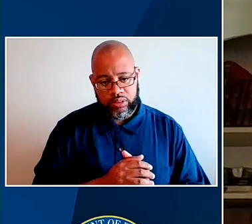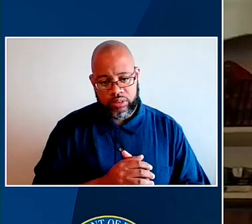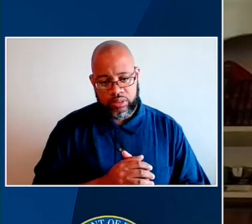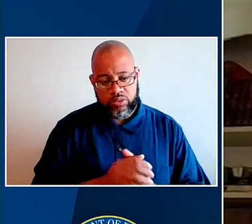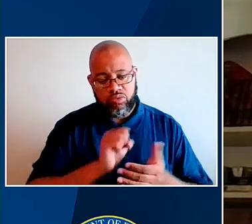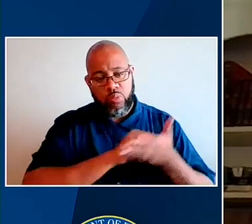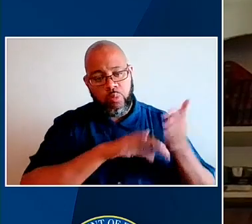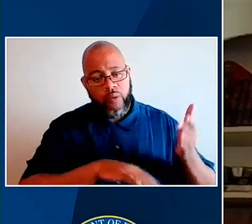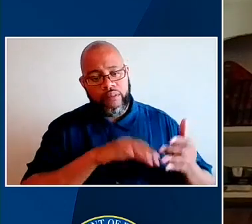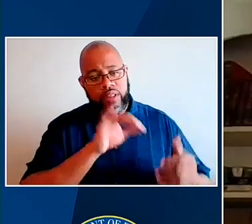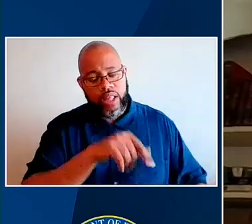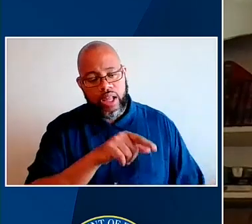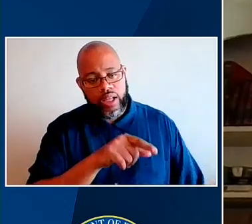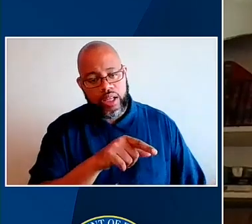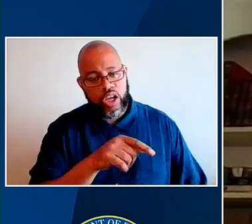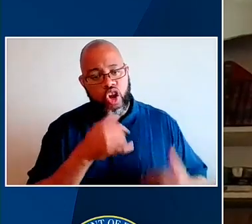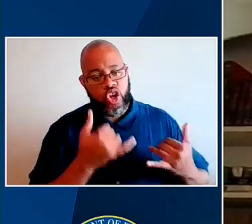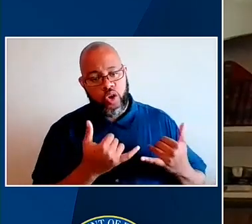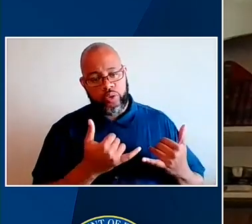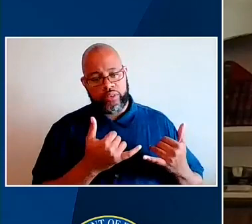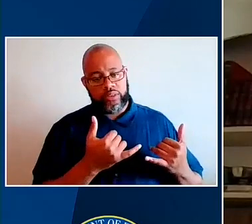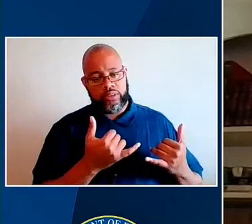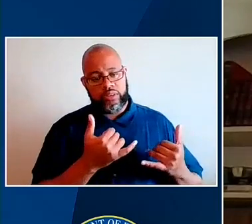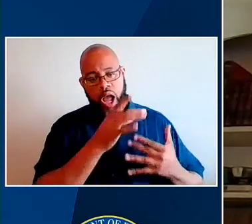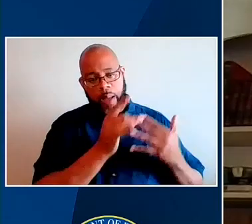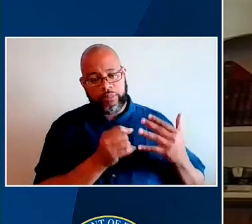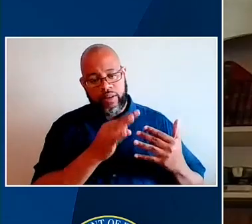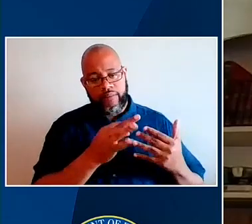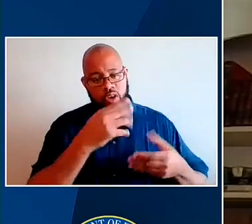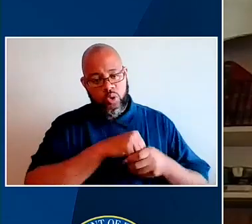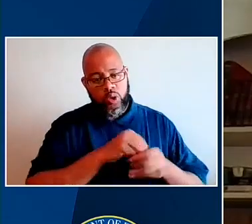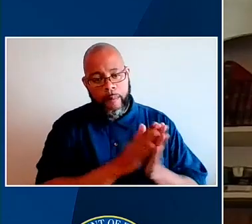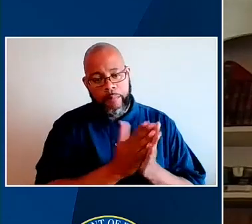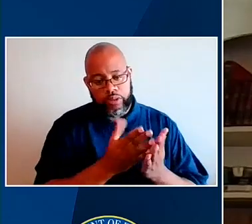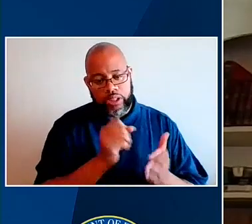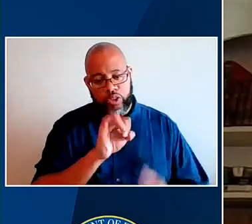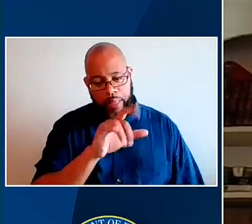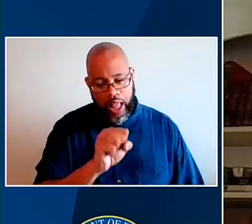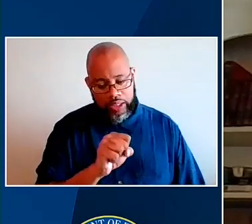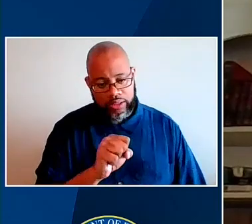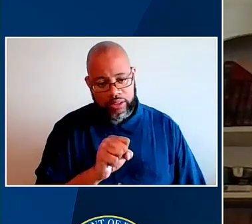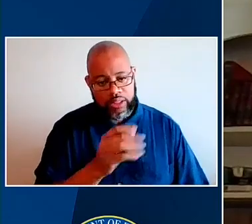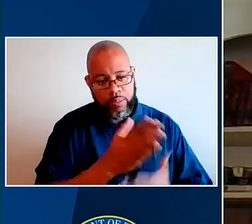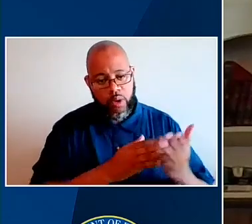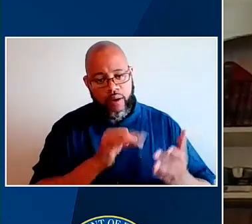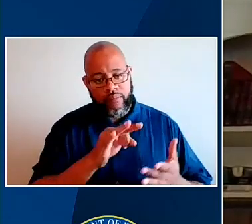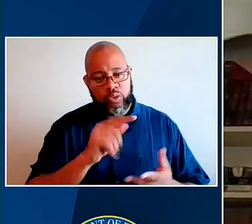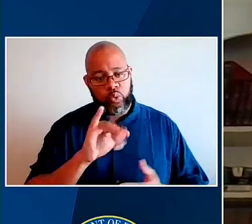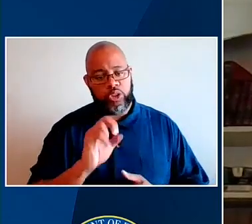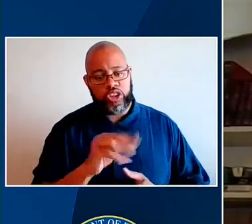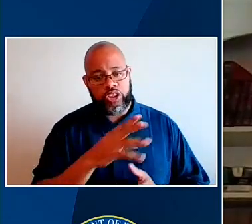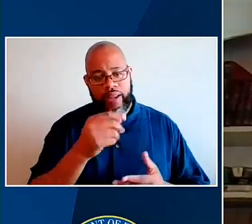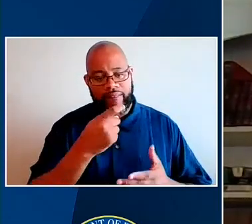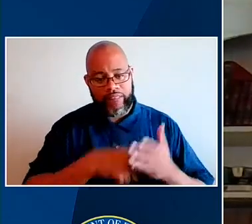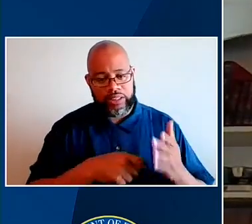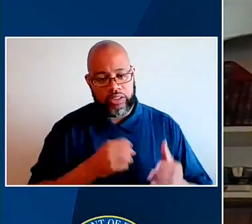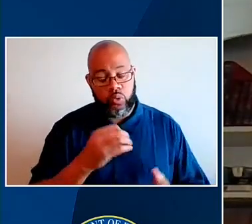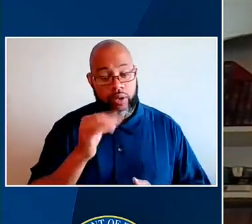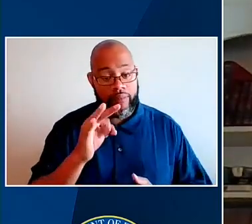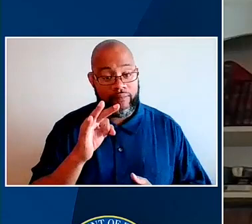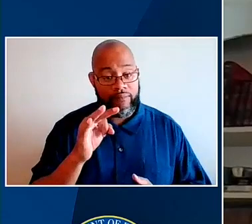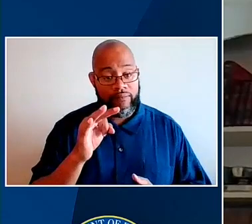removing the current option of including books and supplies as part of tuition and fees. So